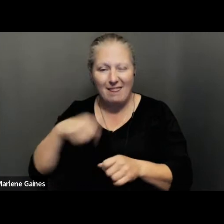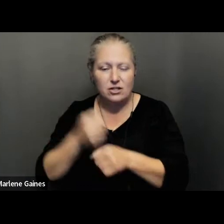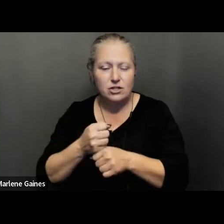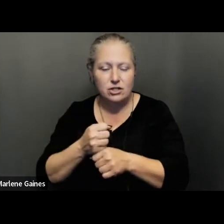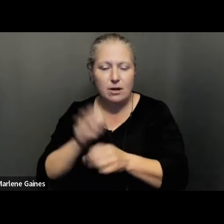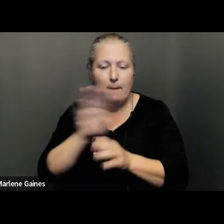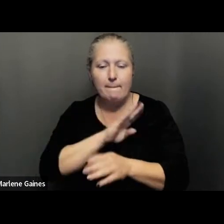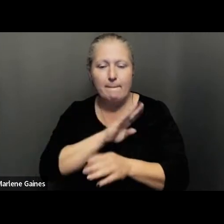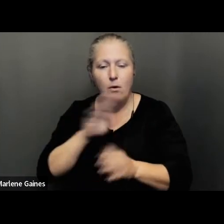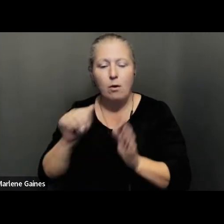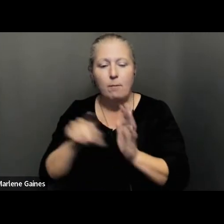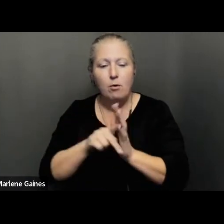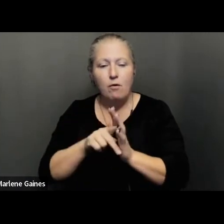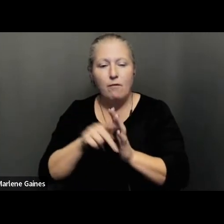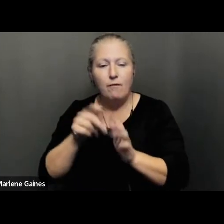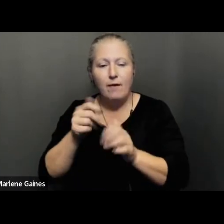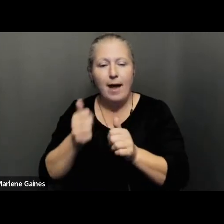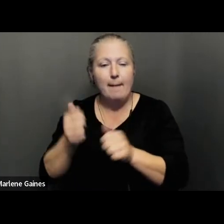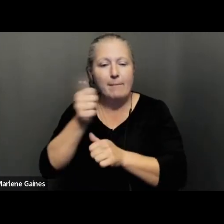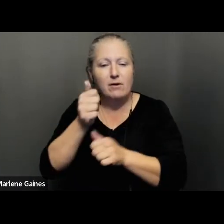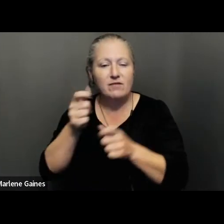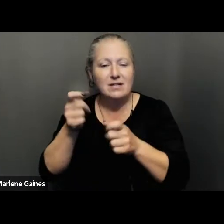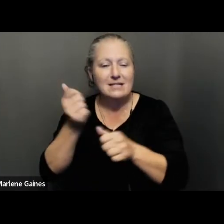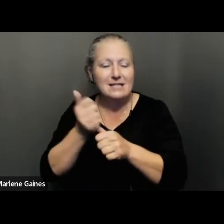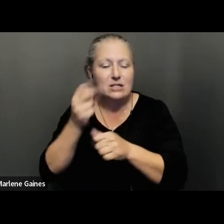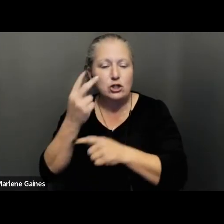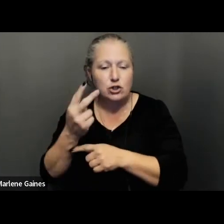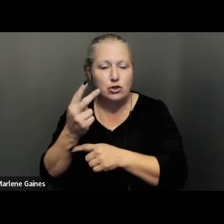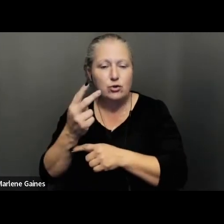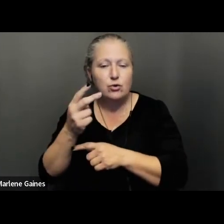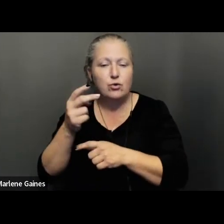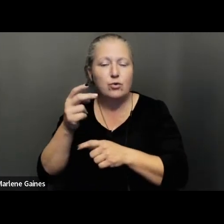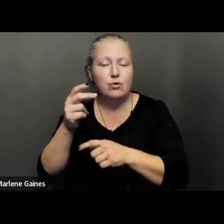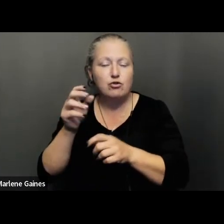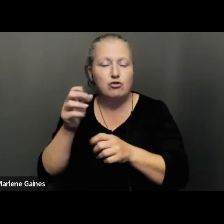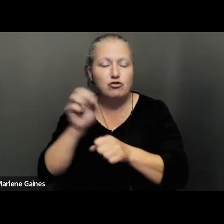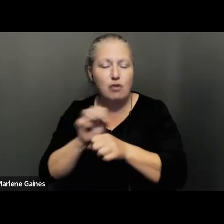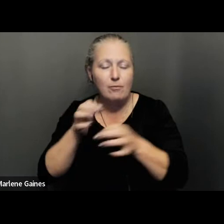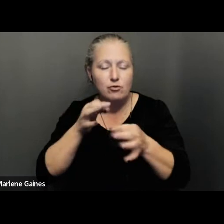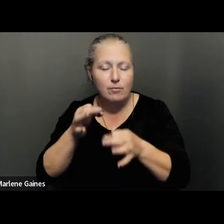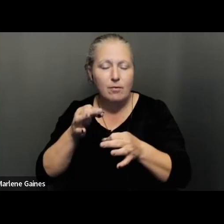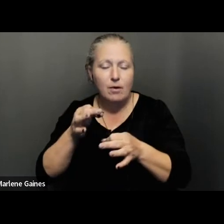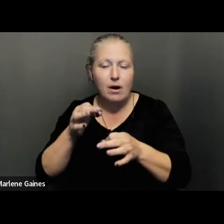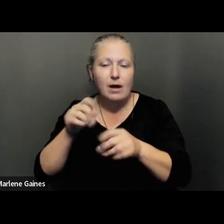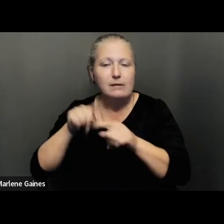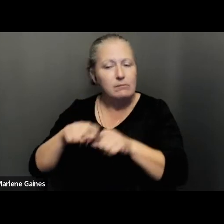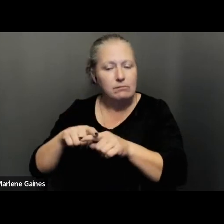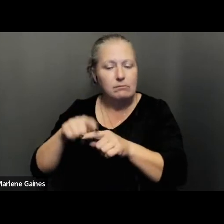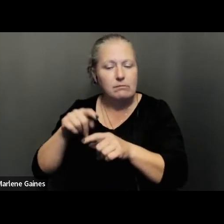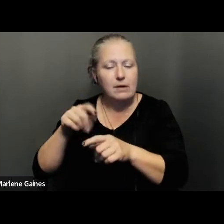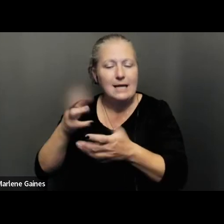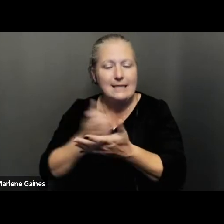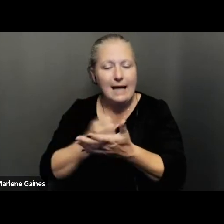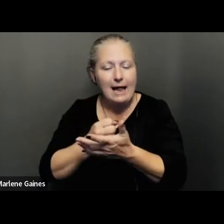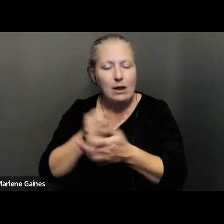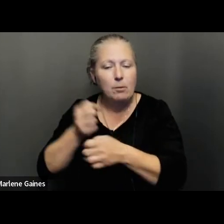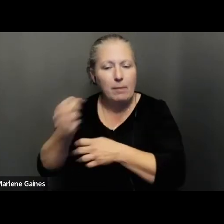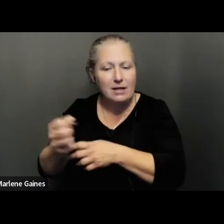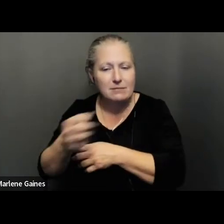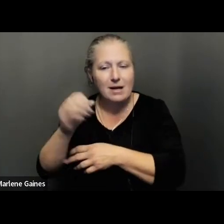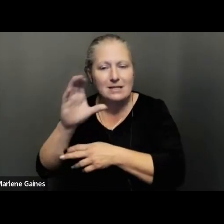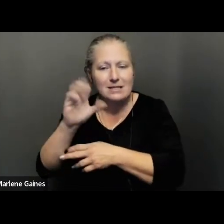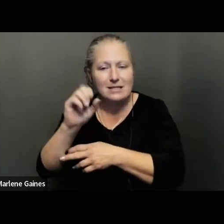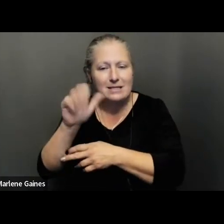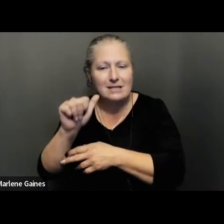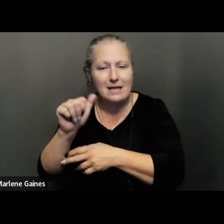board approved the administrative assistant 2 fiscal services job description, again, contingent on salary placement. And the CSEA and the district